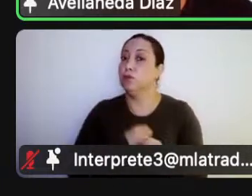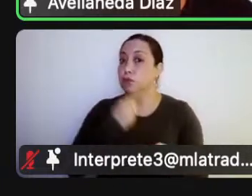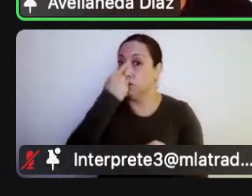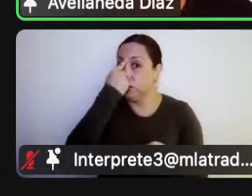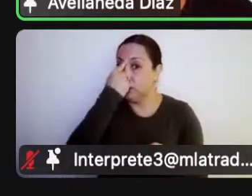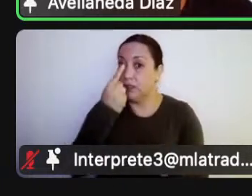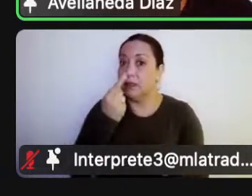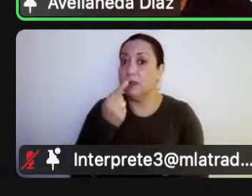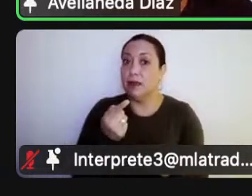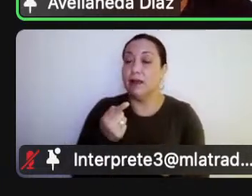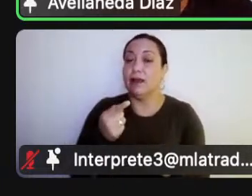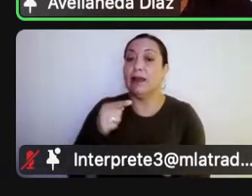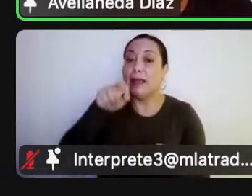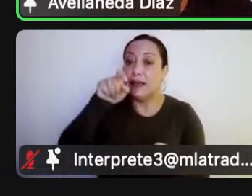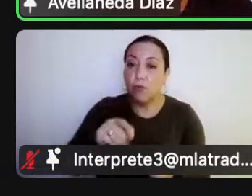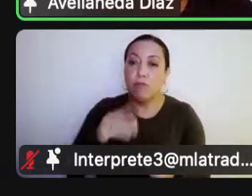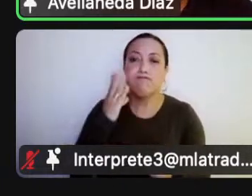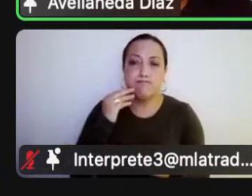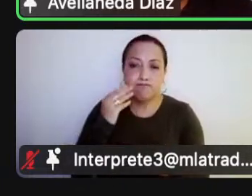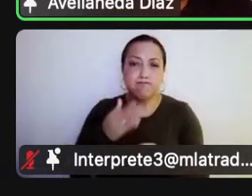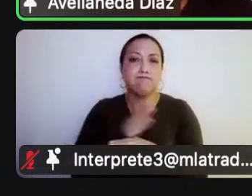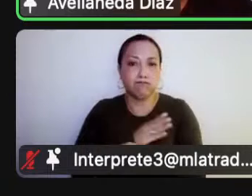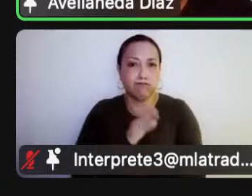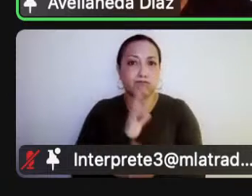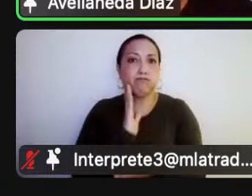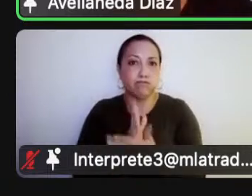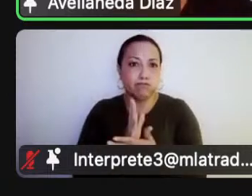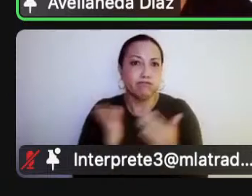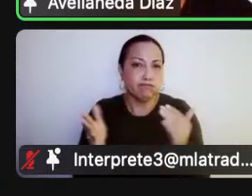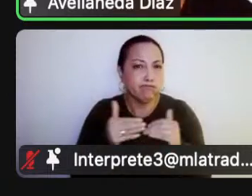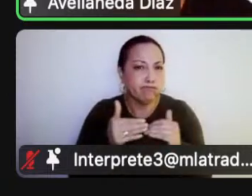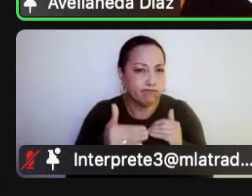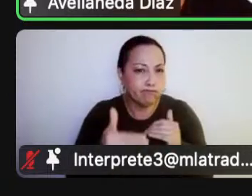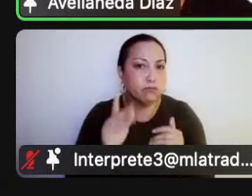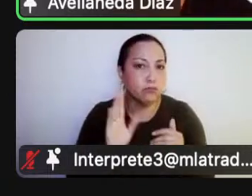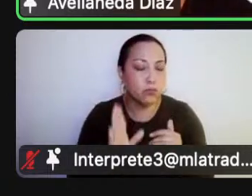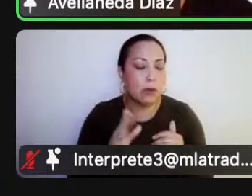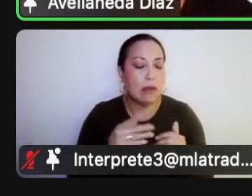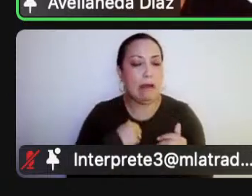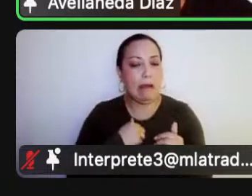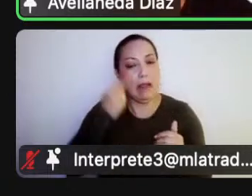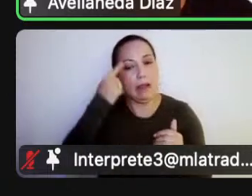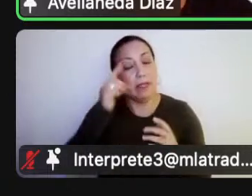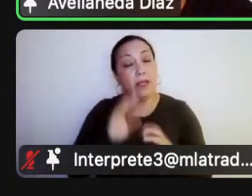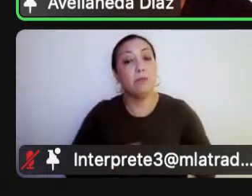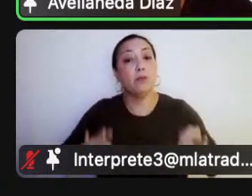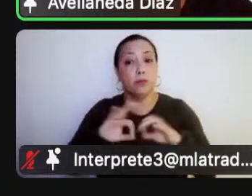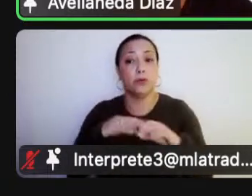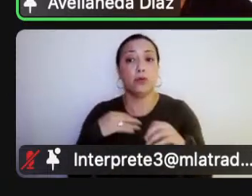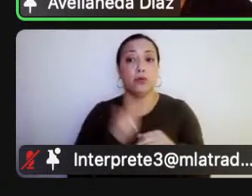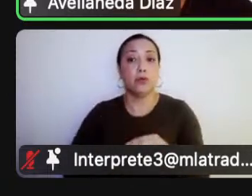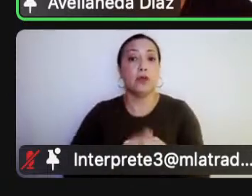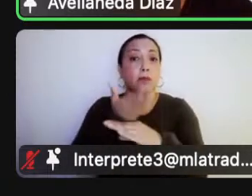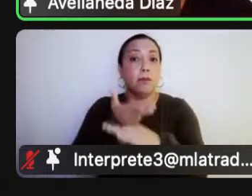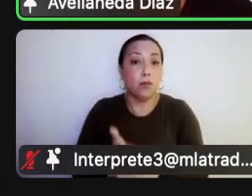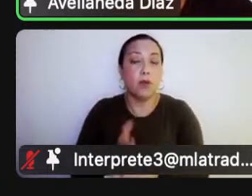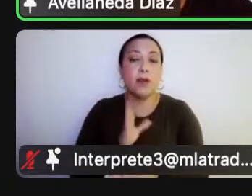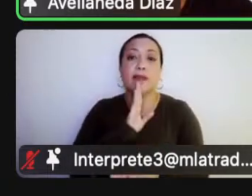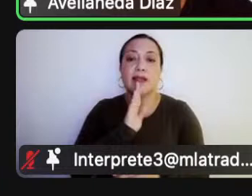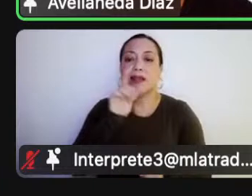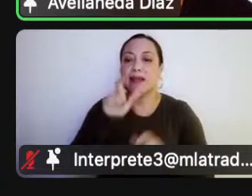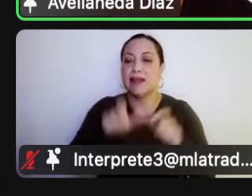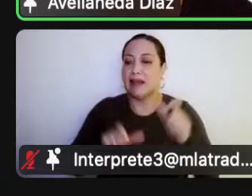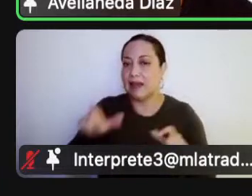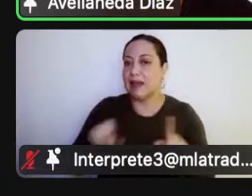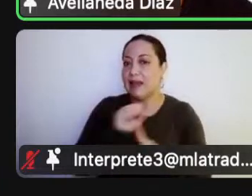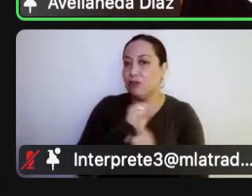understanding that with this experience that we have lived, to value the contribution of the civil